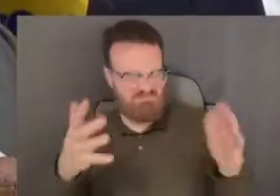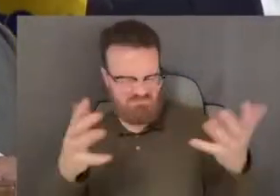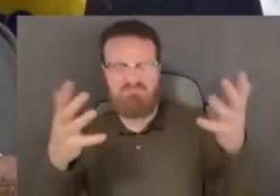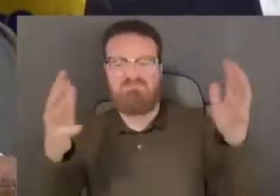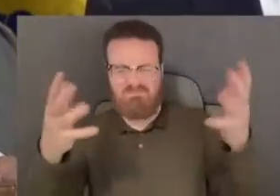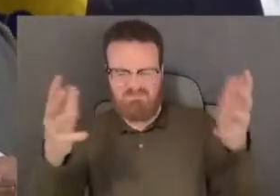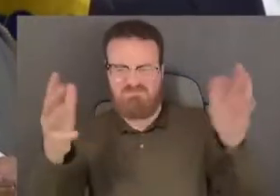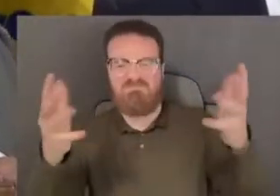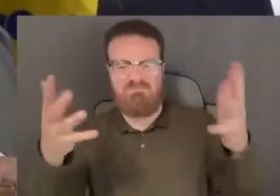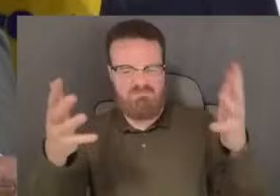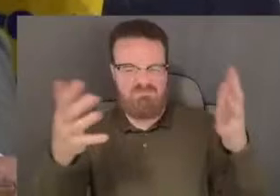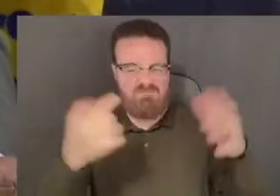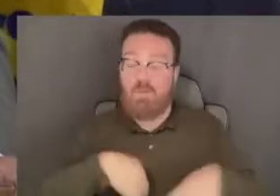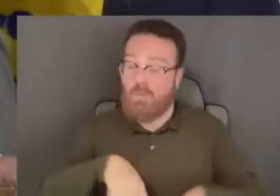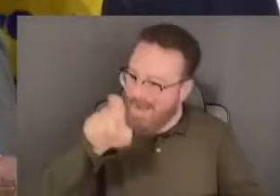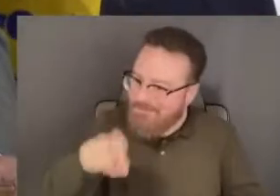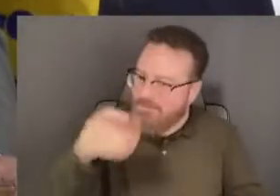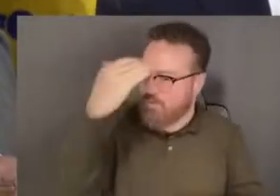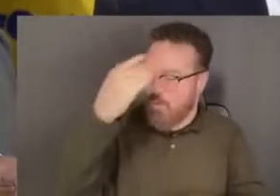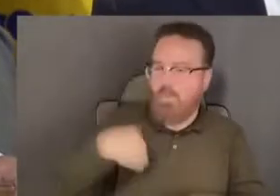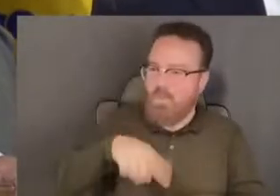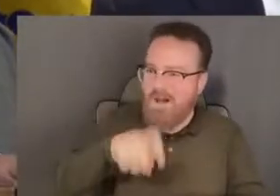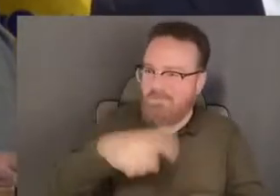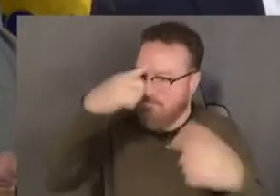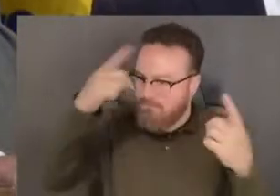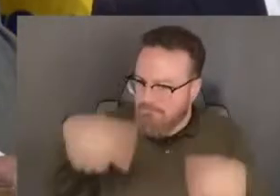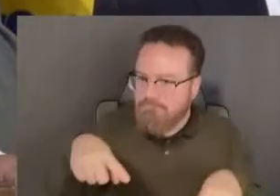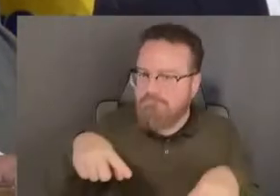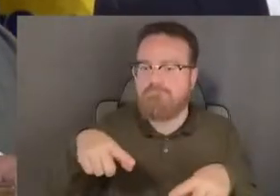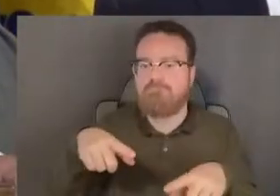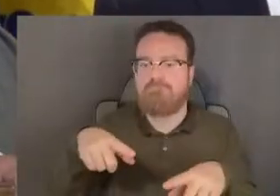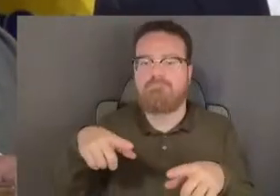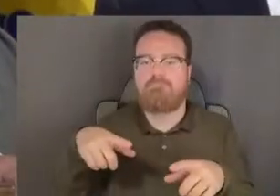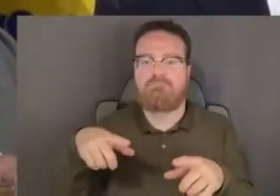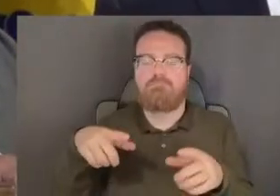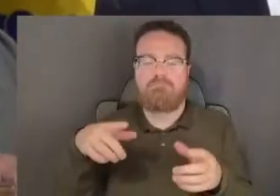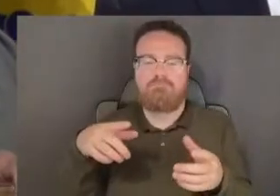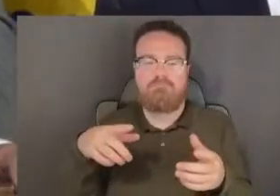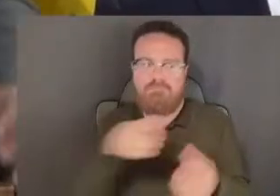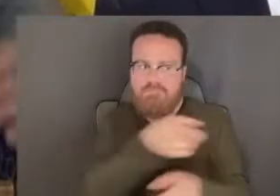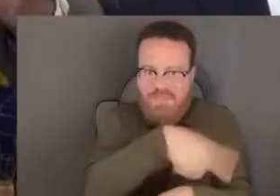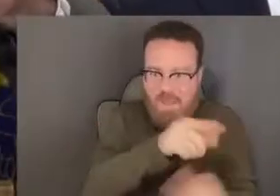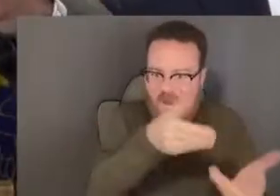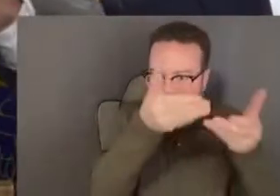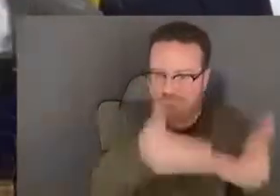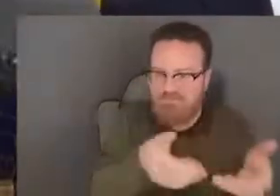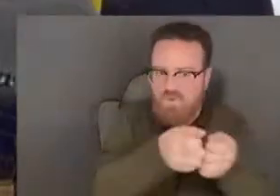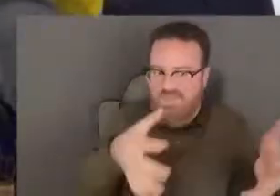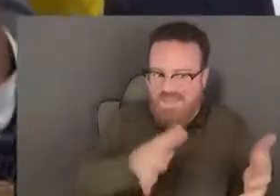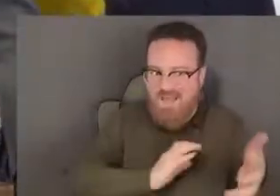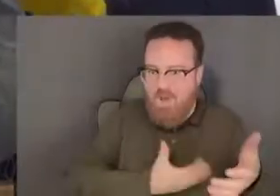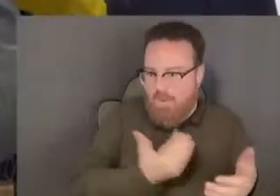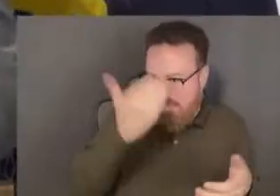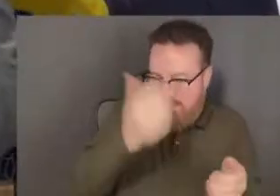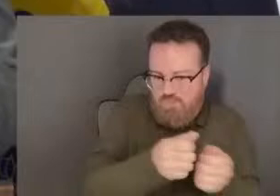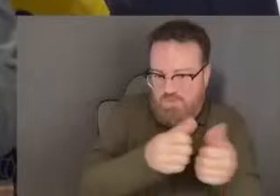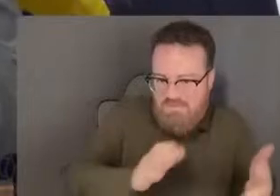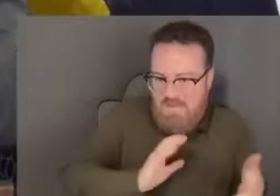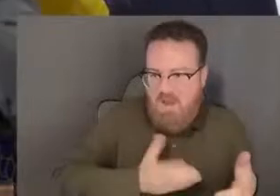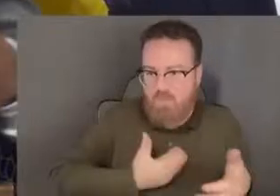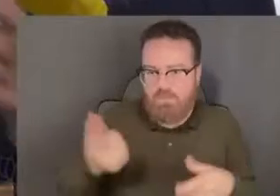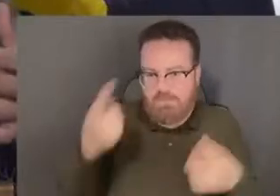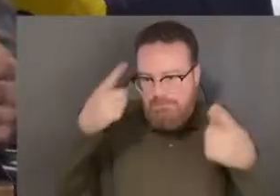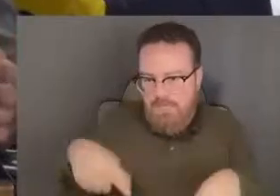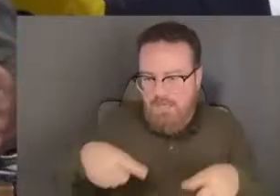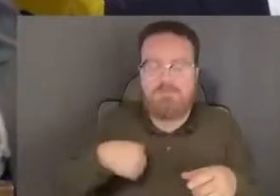without our knowledge or consent. And unfortunately, we're going to get rid of the dyes,